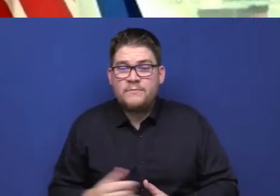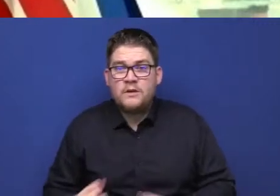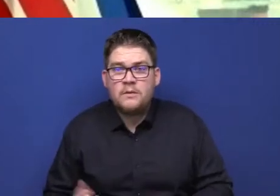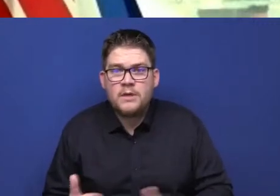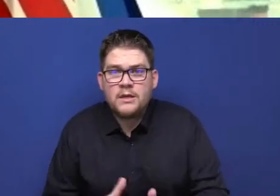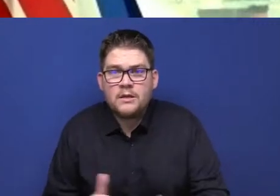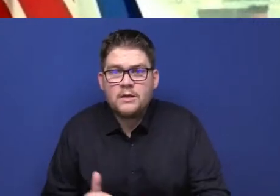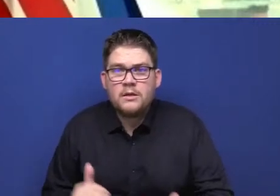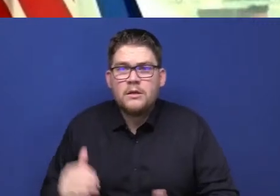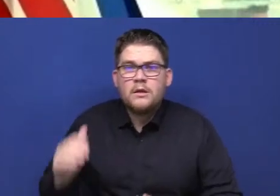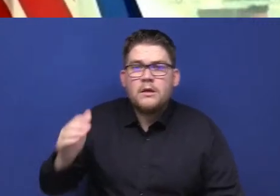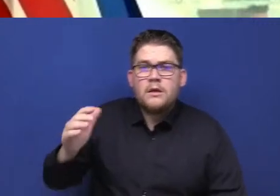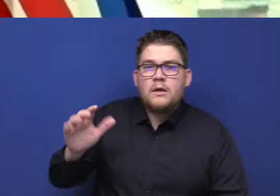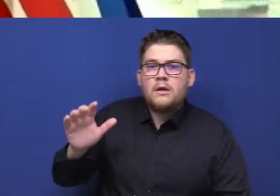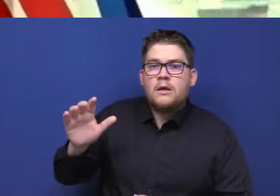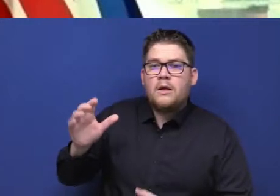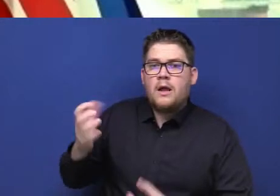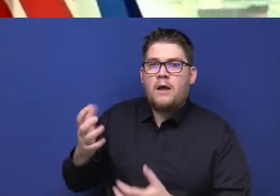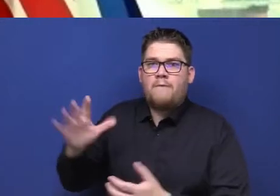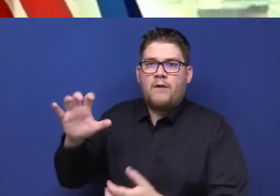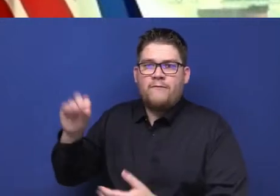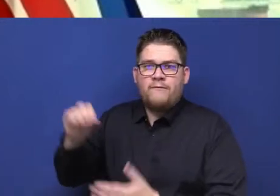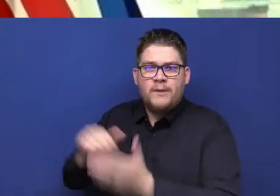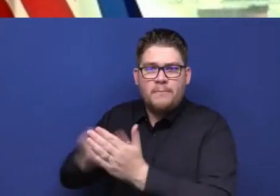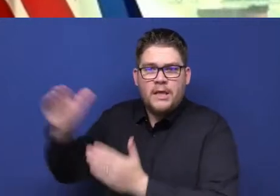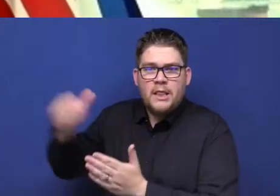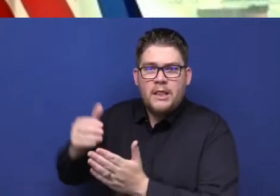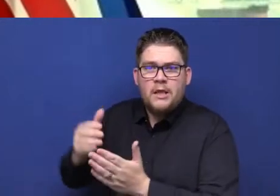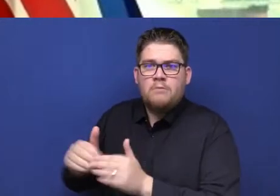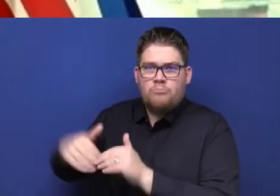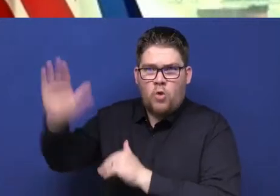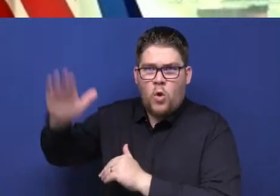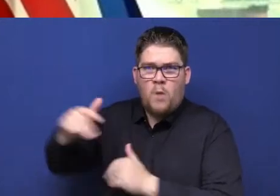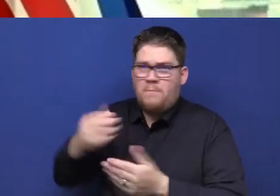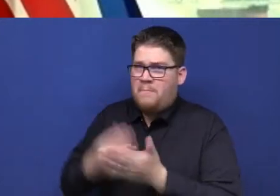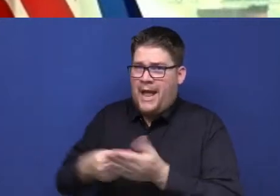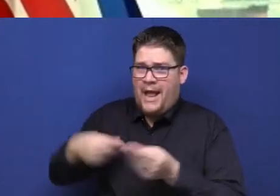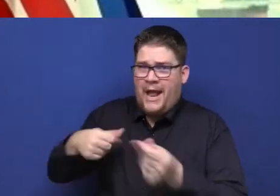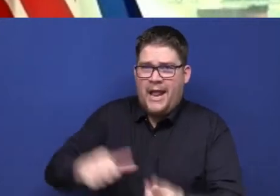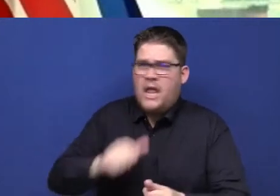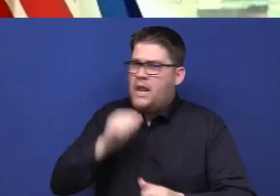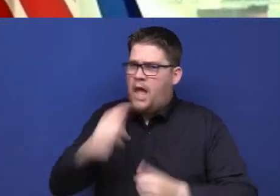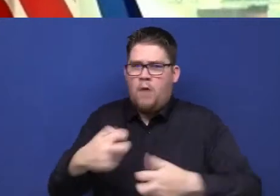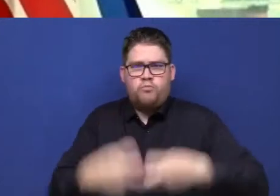Wildfire Service does, and that's what they do incredibly well.